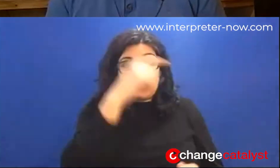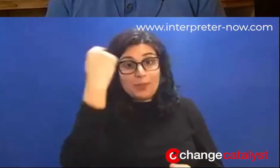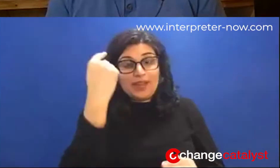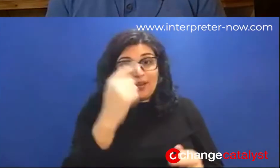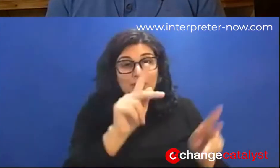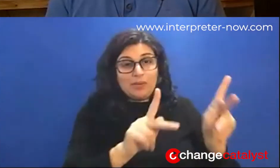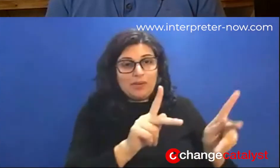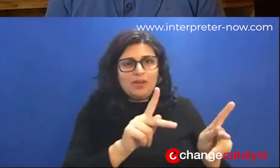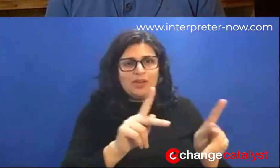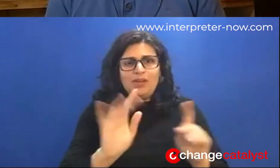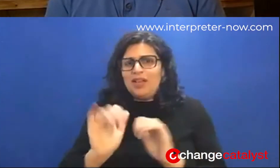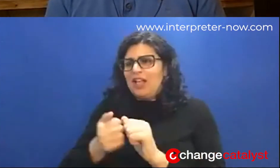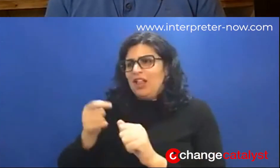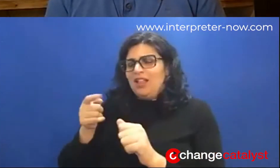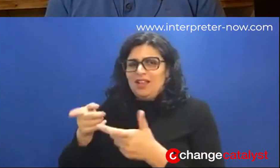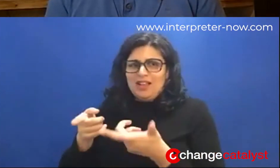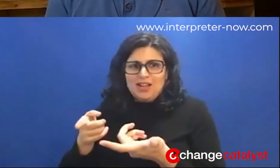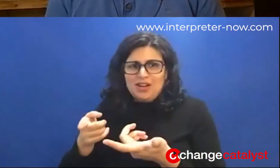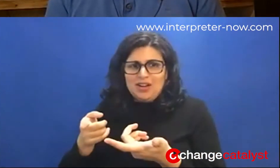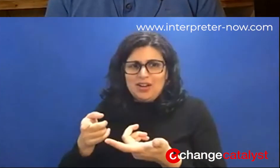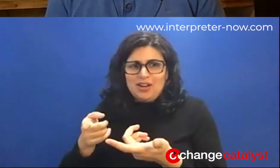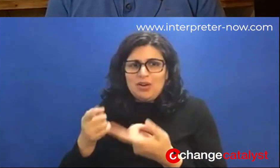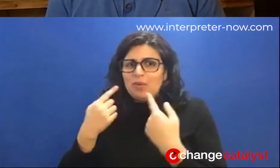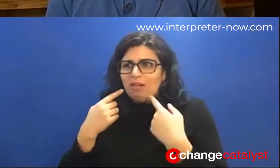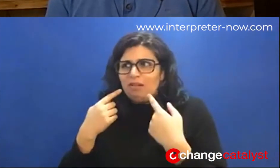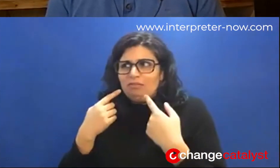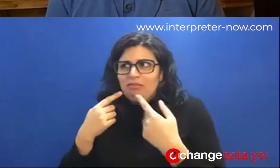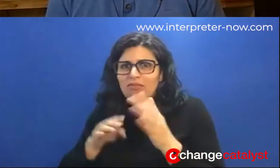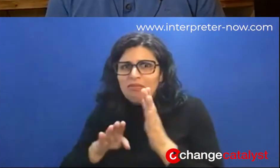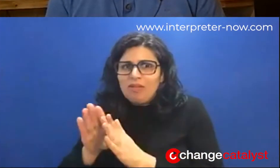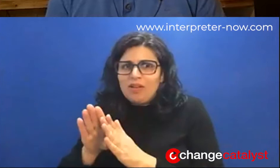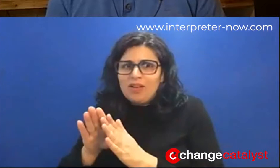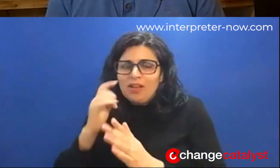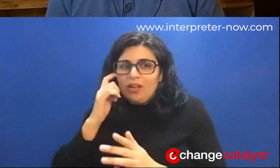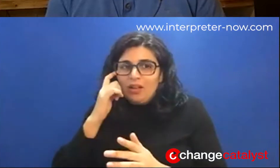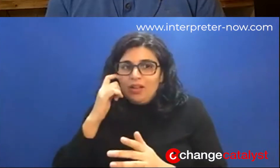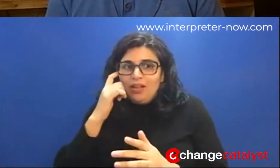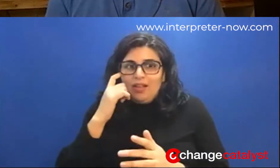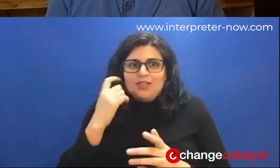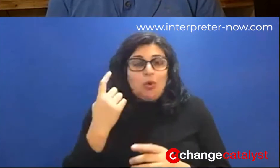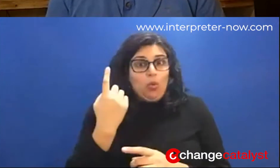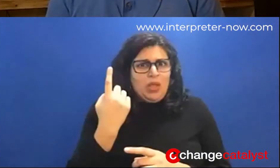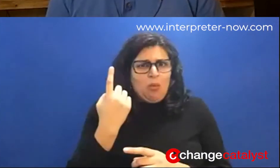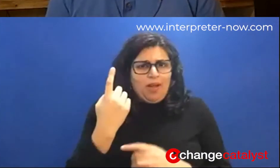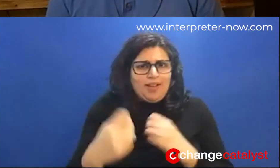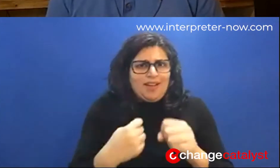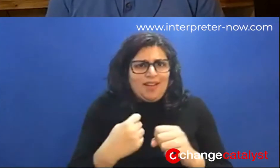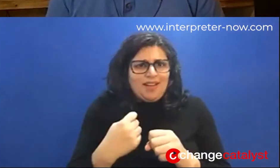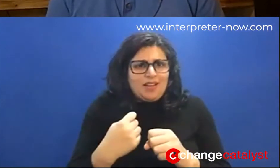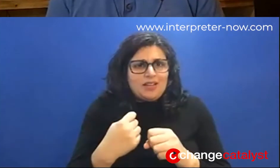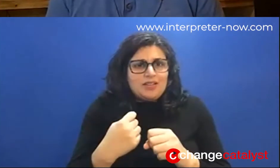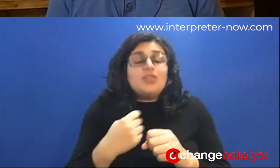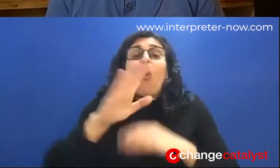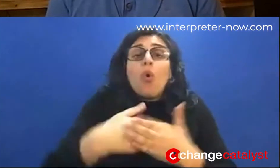how long have you been working on diversity, equity, and inclusion in your company? Oh, the last year. Well, okay, so the whole tech industry is a little bit like that.